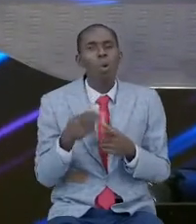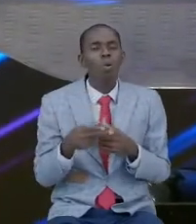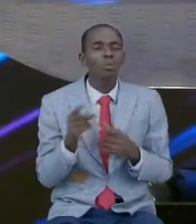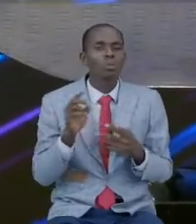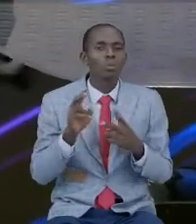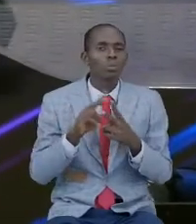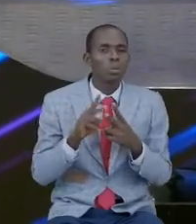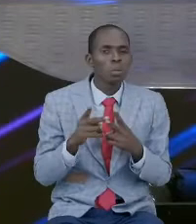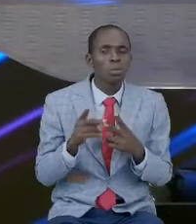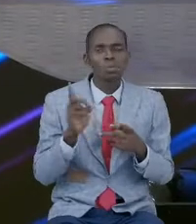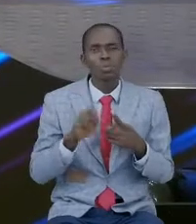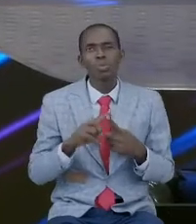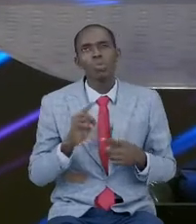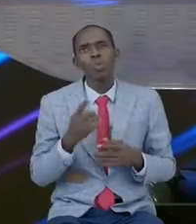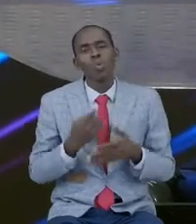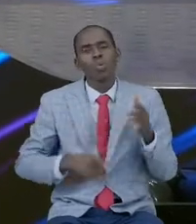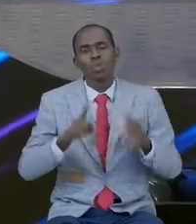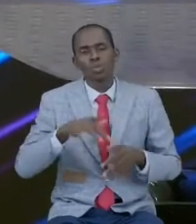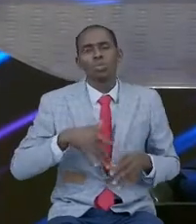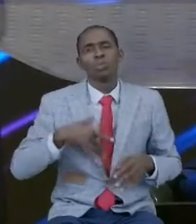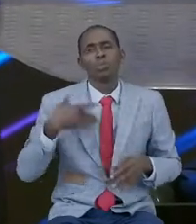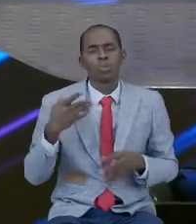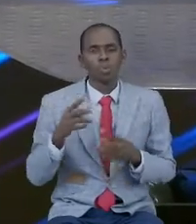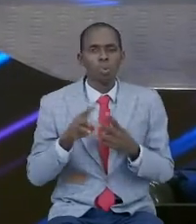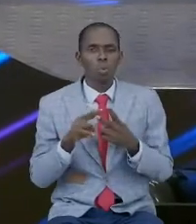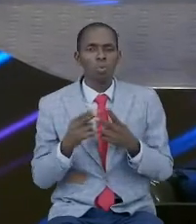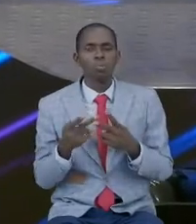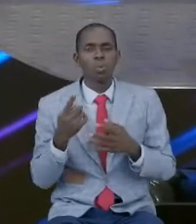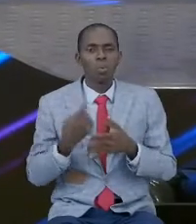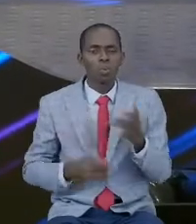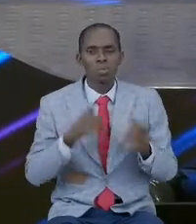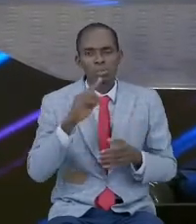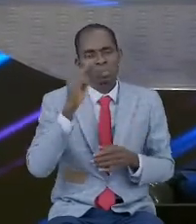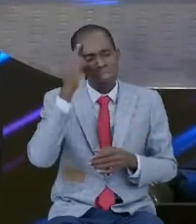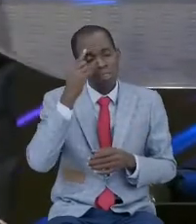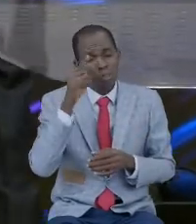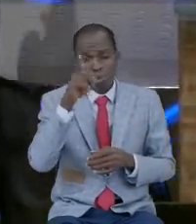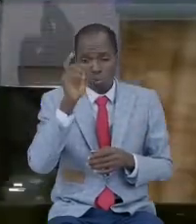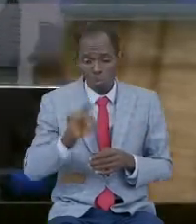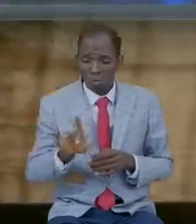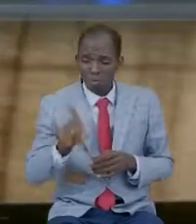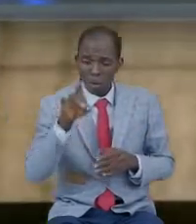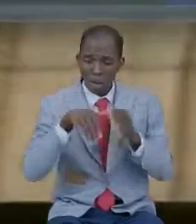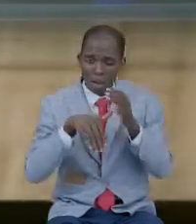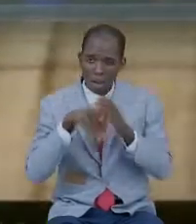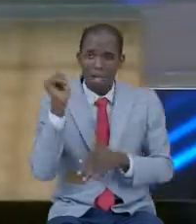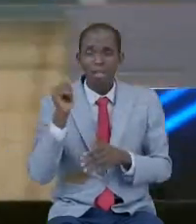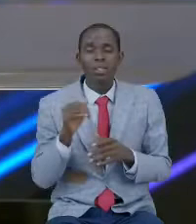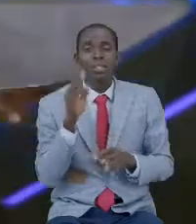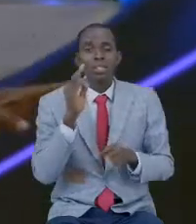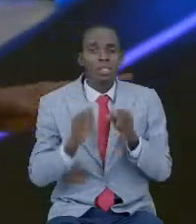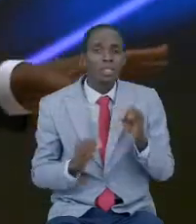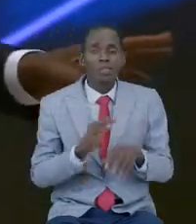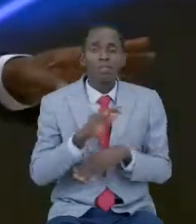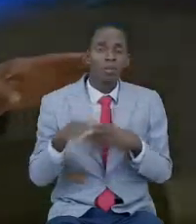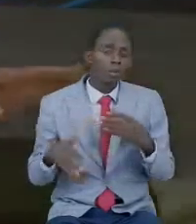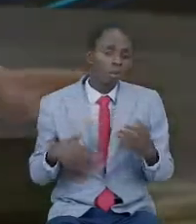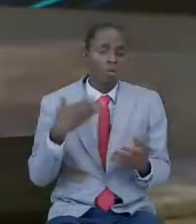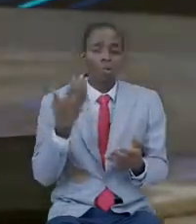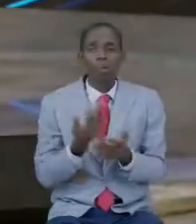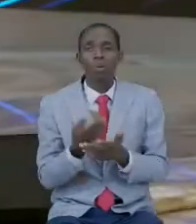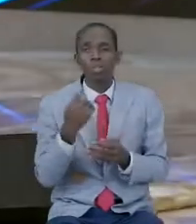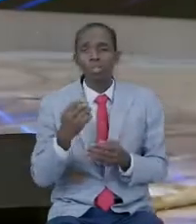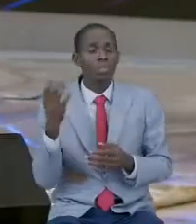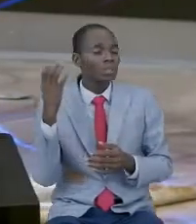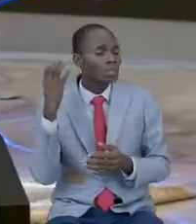You cannot leave it to I think. You must find out, because all the opinions of men will vanish away.